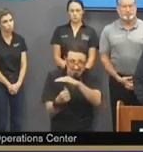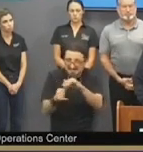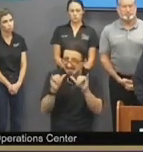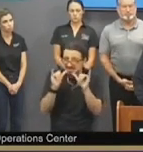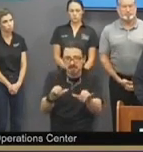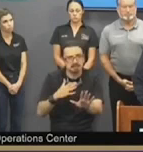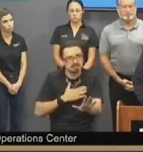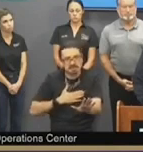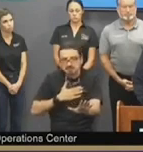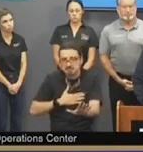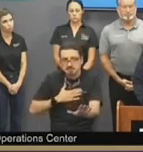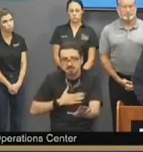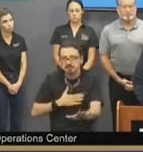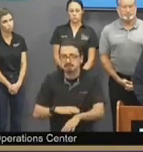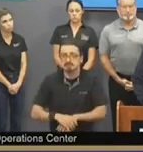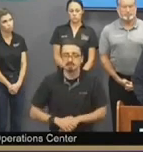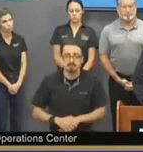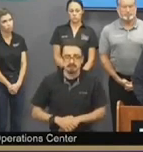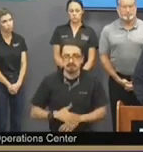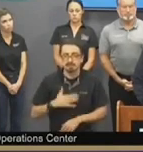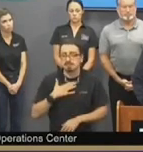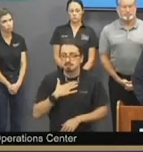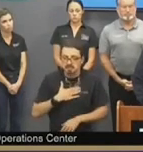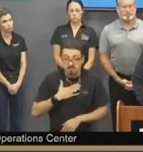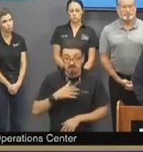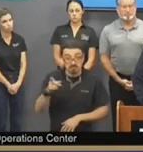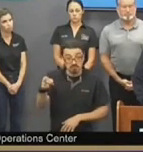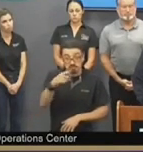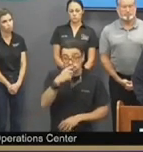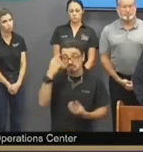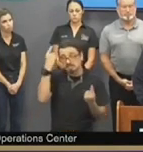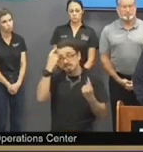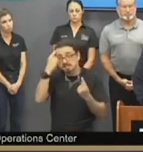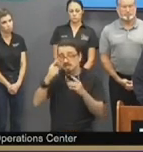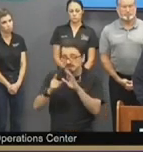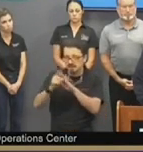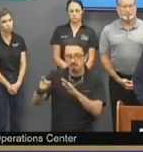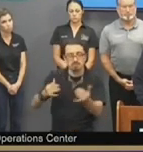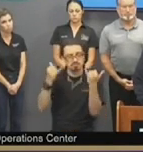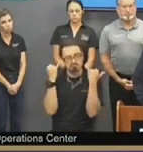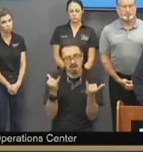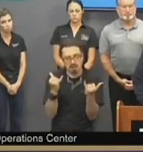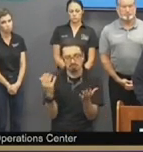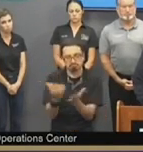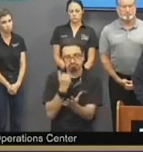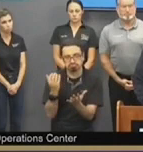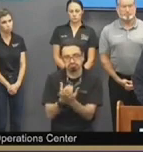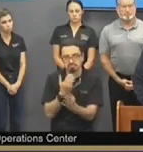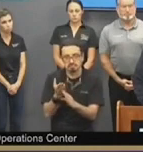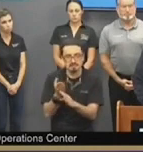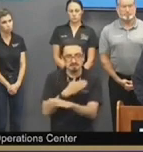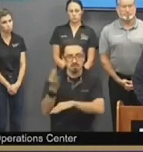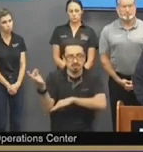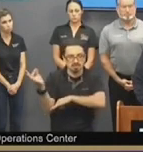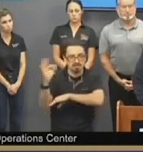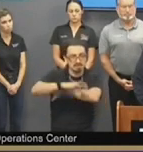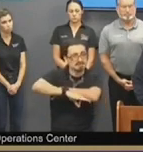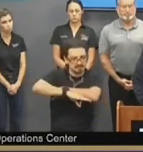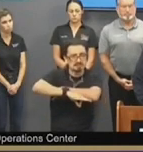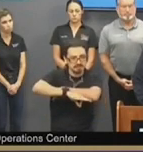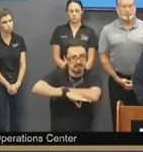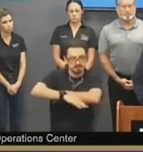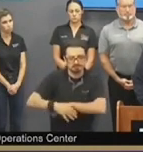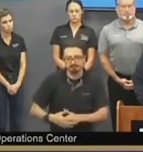please, if you are going to evacuate, do it now before it gets dark. For more information, as has